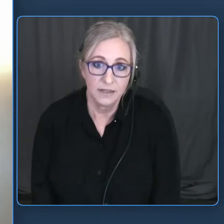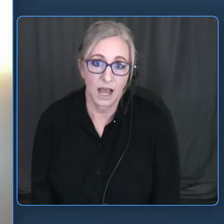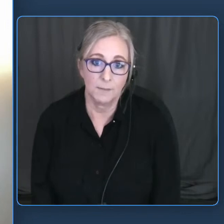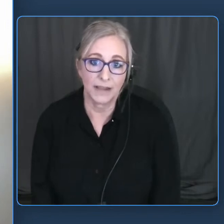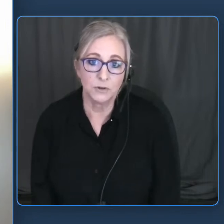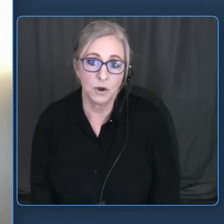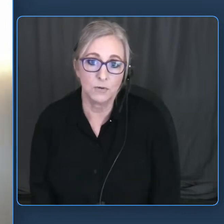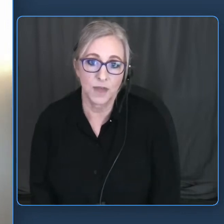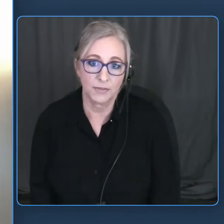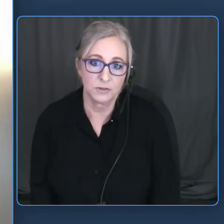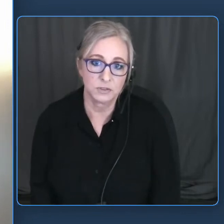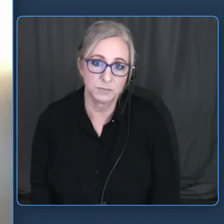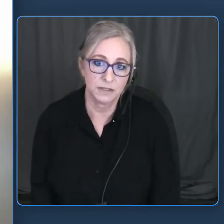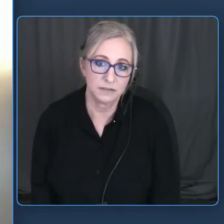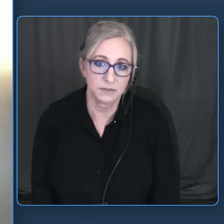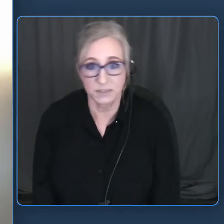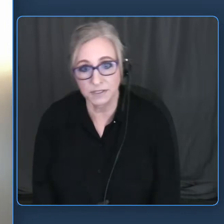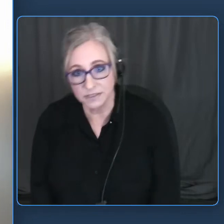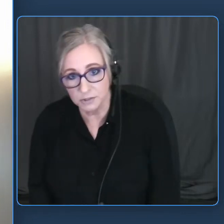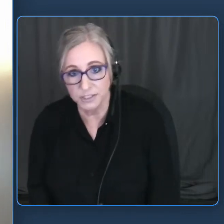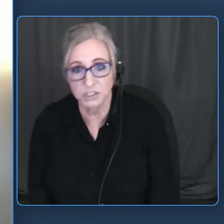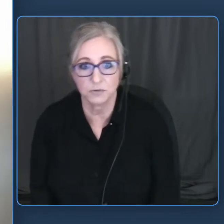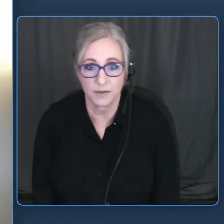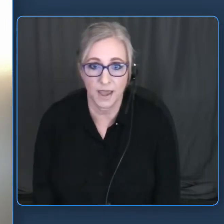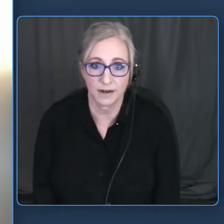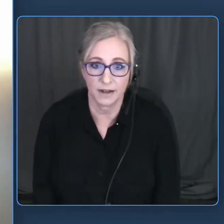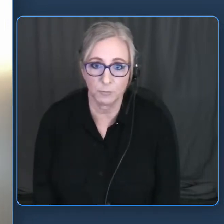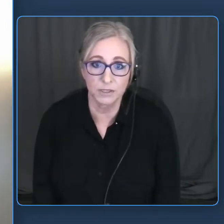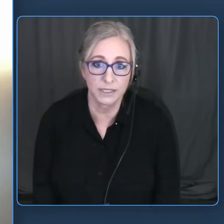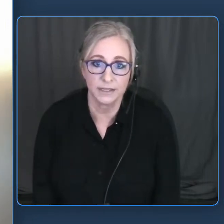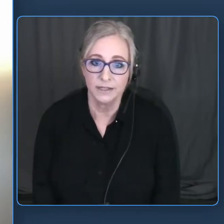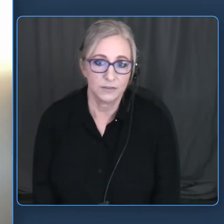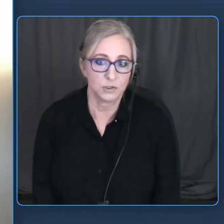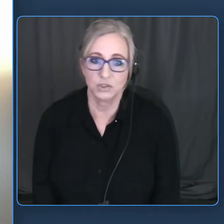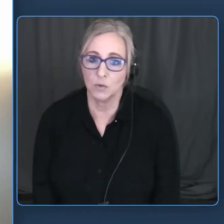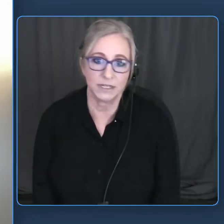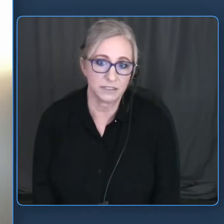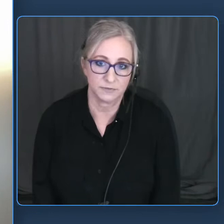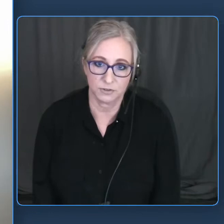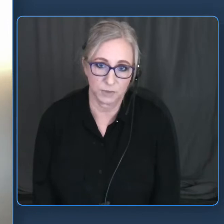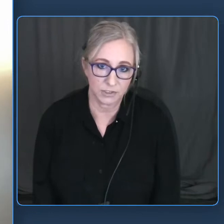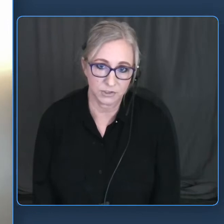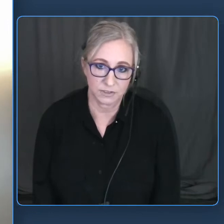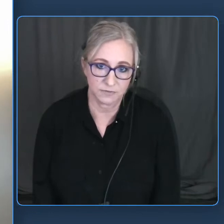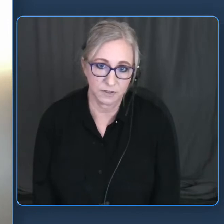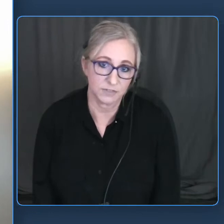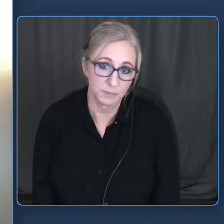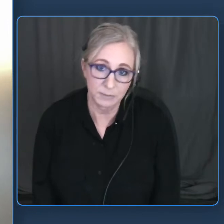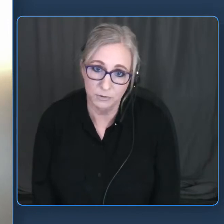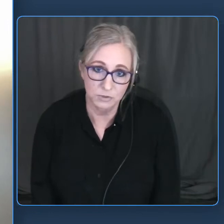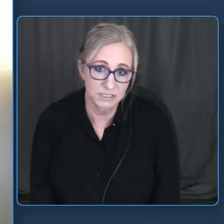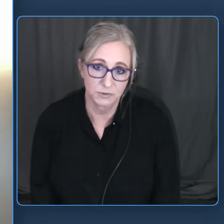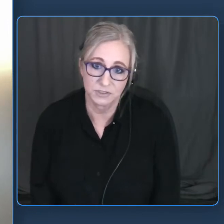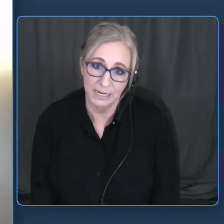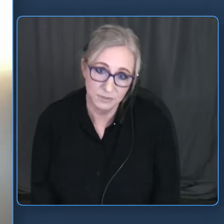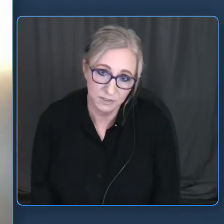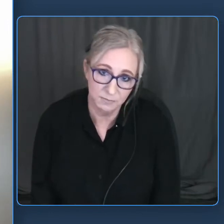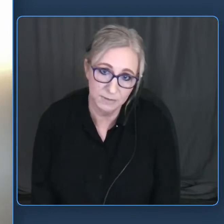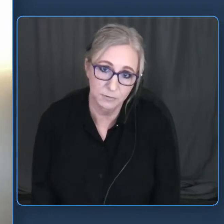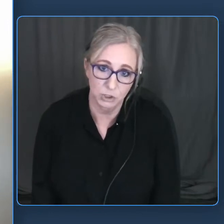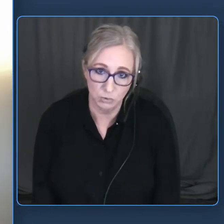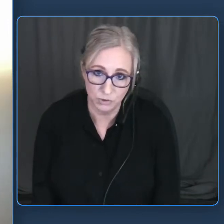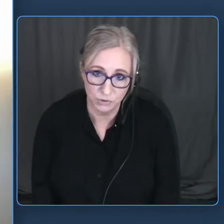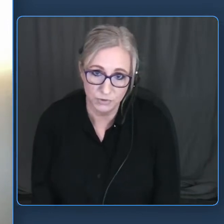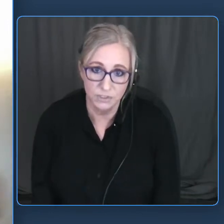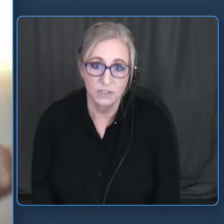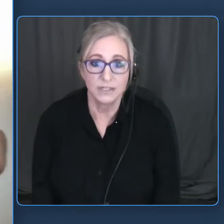that. I know that there's been some consideration around that, and really there's so many different ranges of deaf people, so many different types of